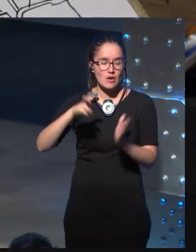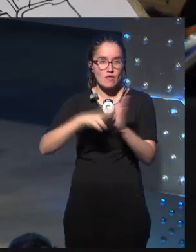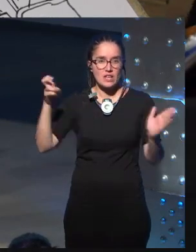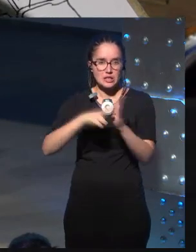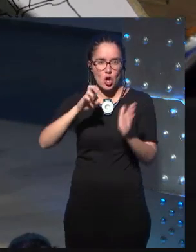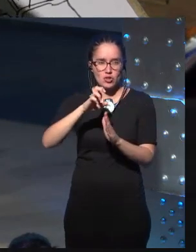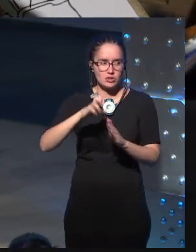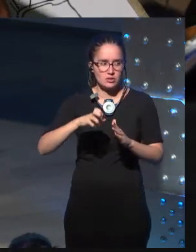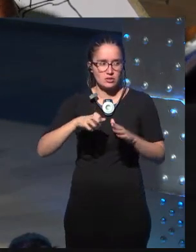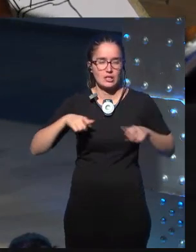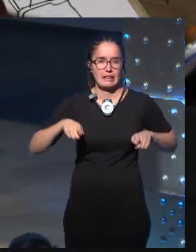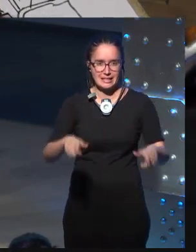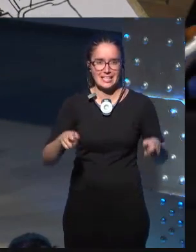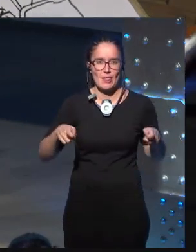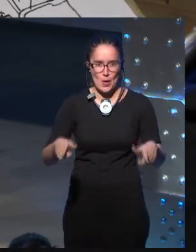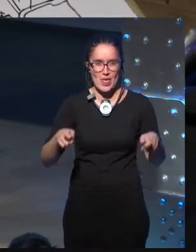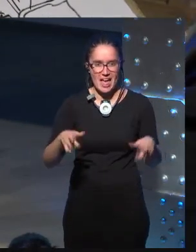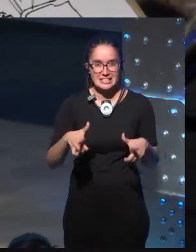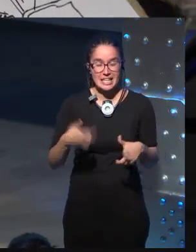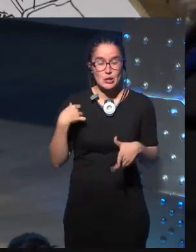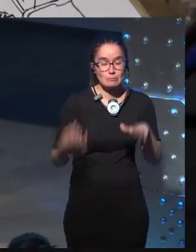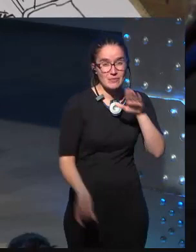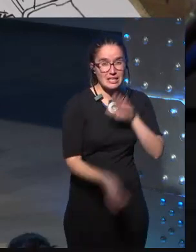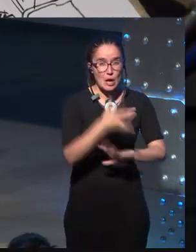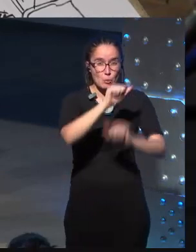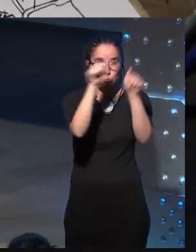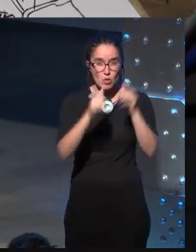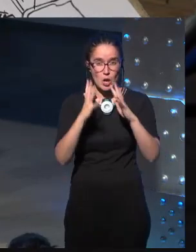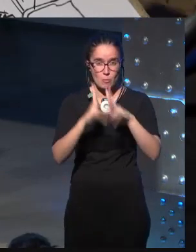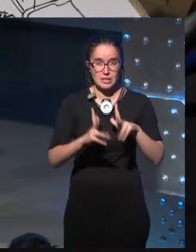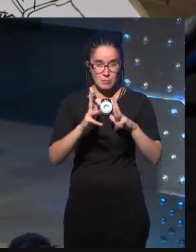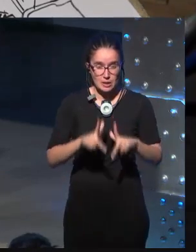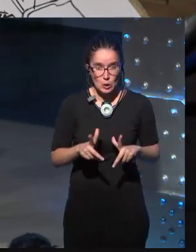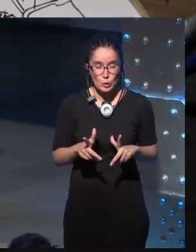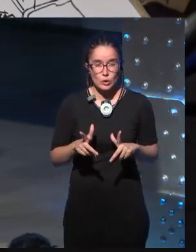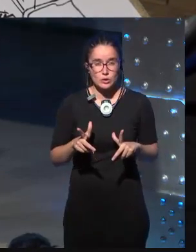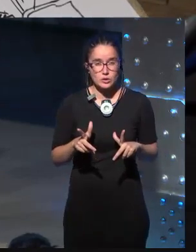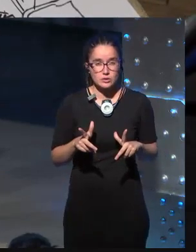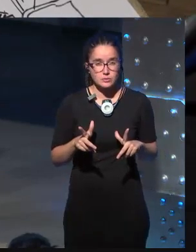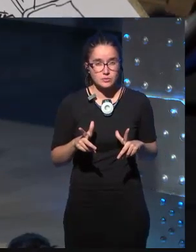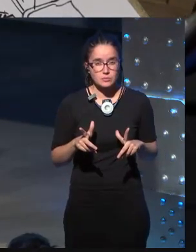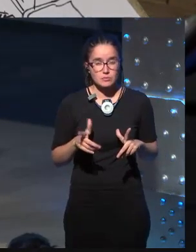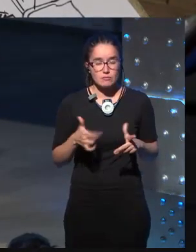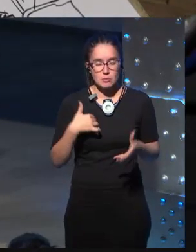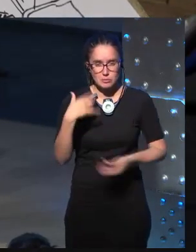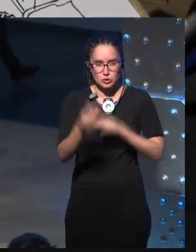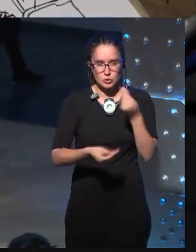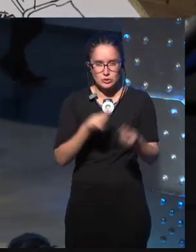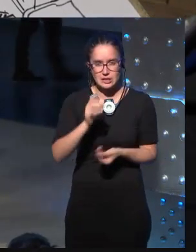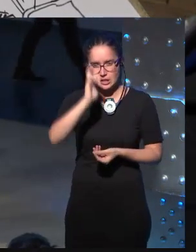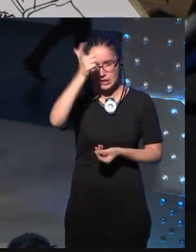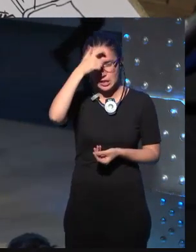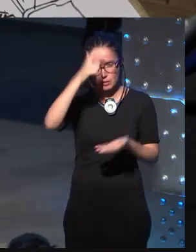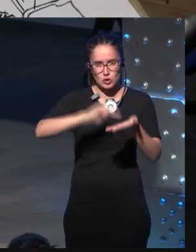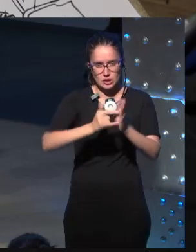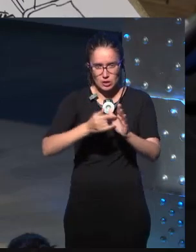they built a mathematical model in which you could, I'll use technical terms, right? But in which you could,